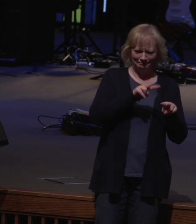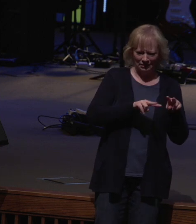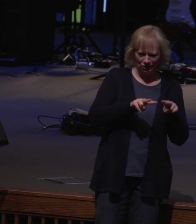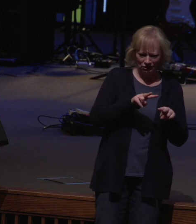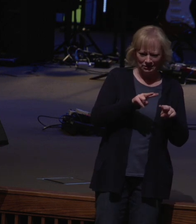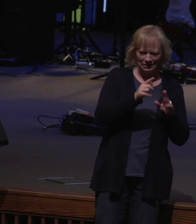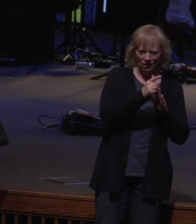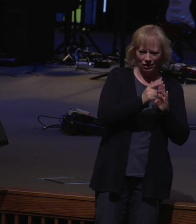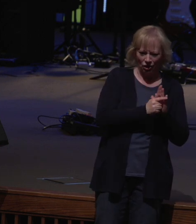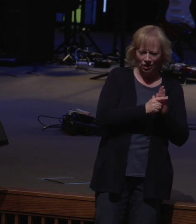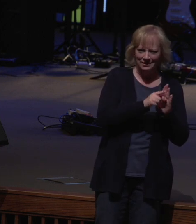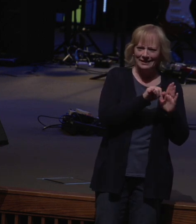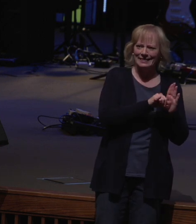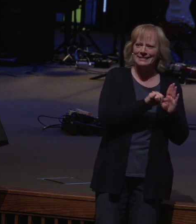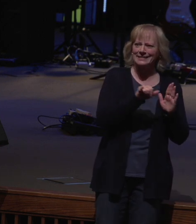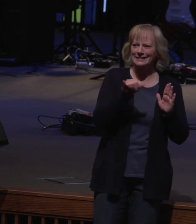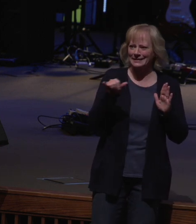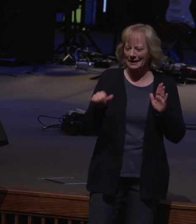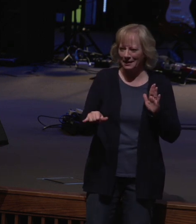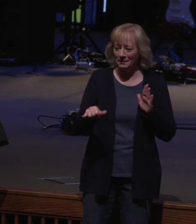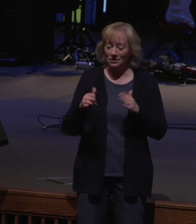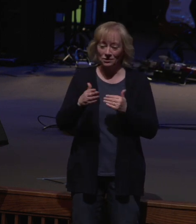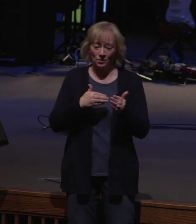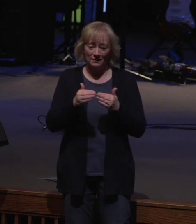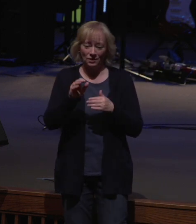way. So even though